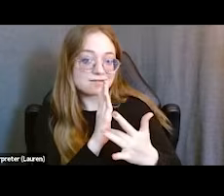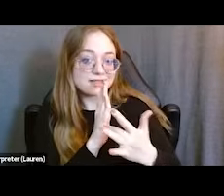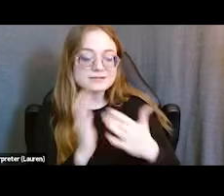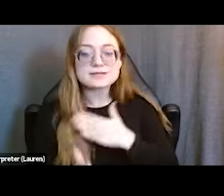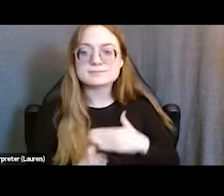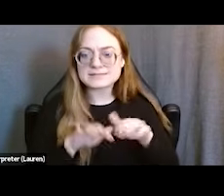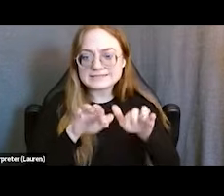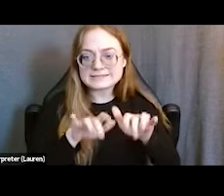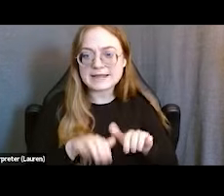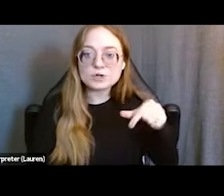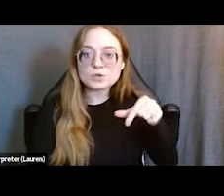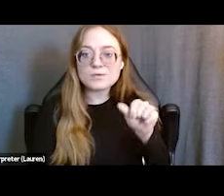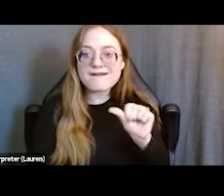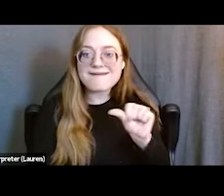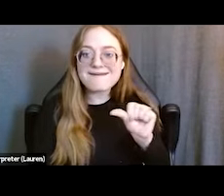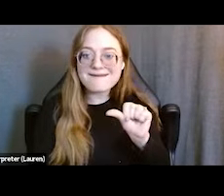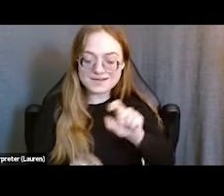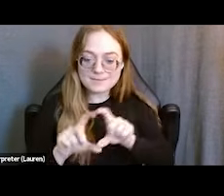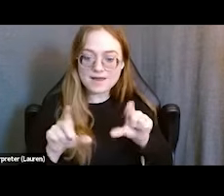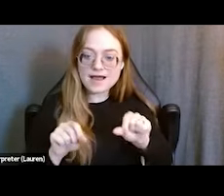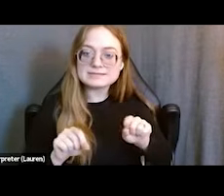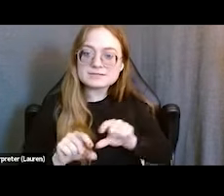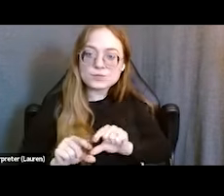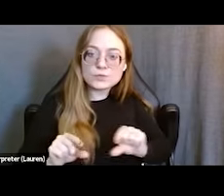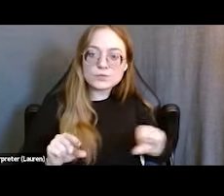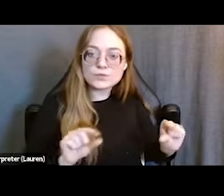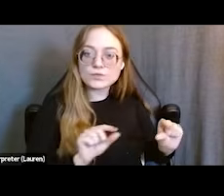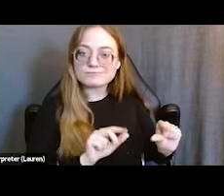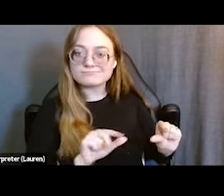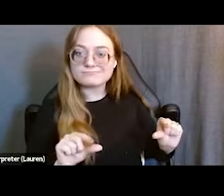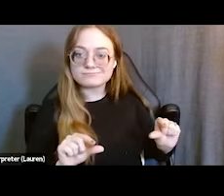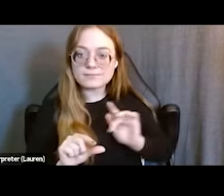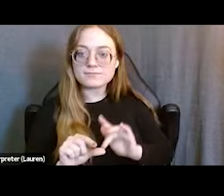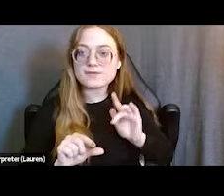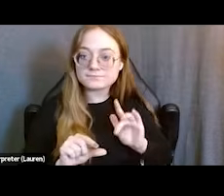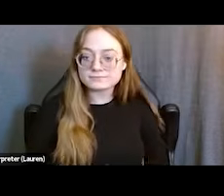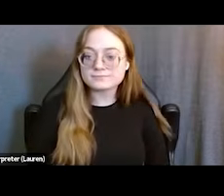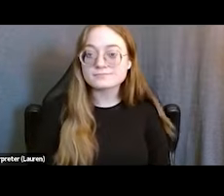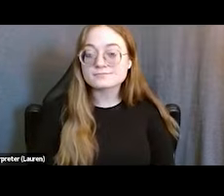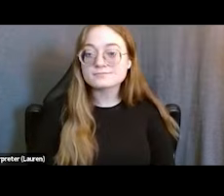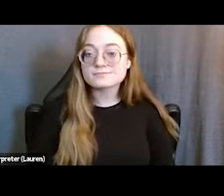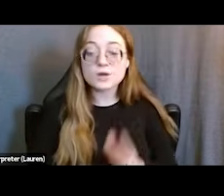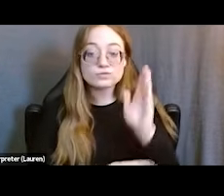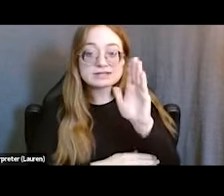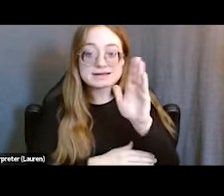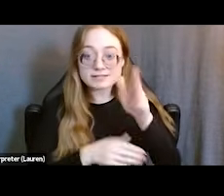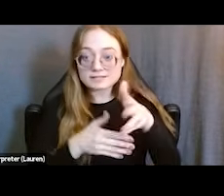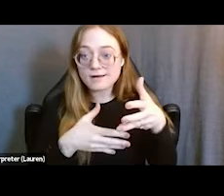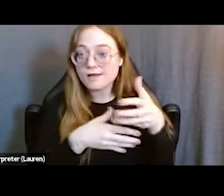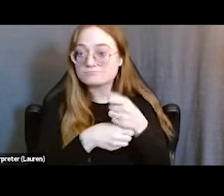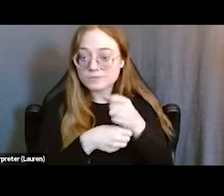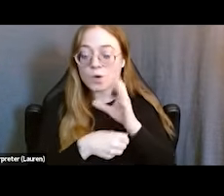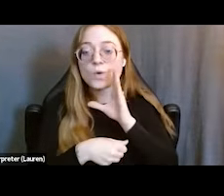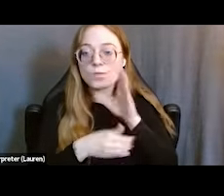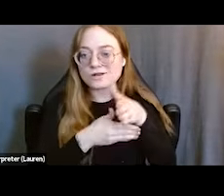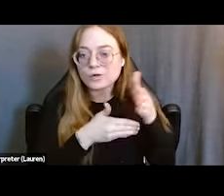type them in the Q&A pod found at the bottom of your screen. At the conclusion of the presentations, we'll address as many of your questions as